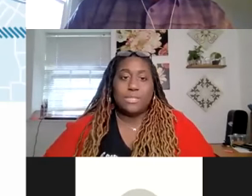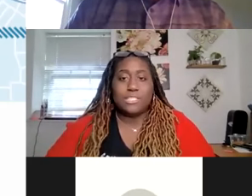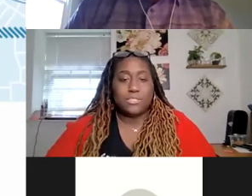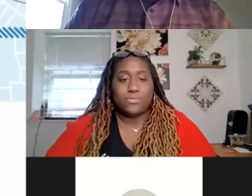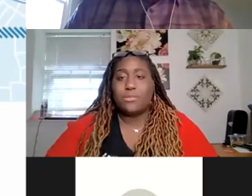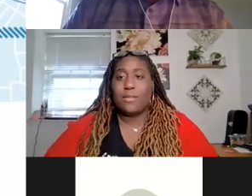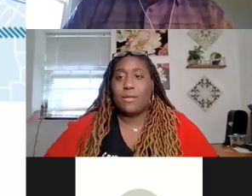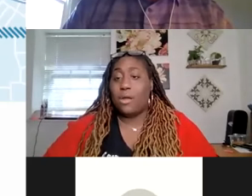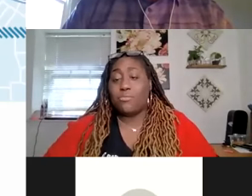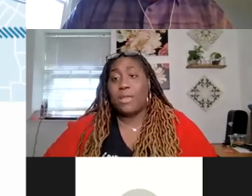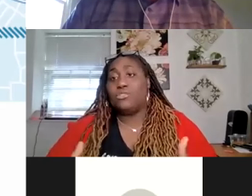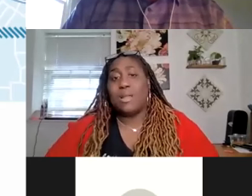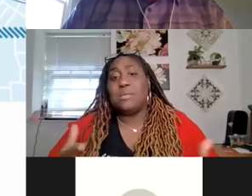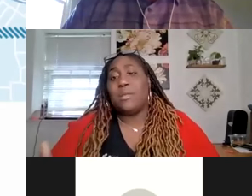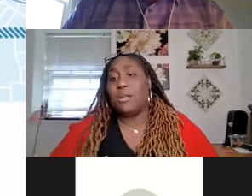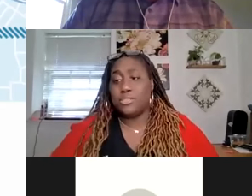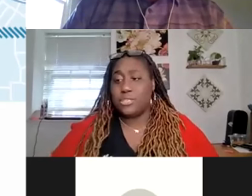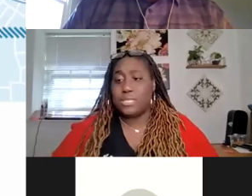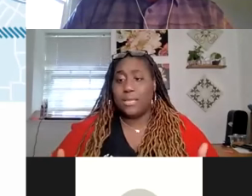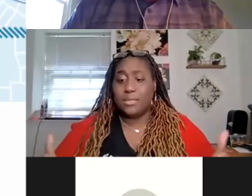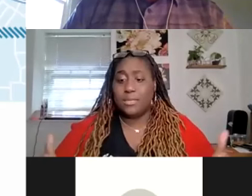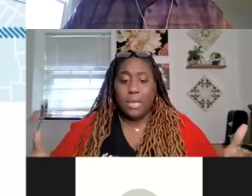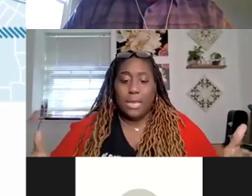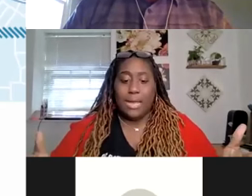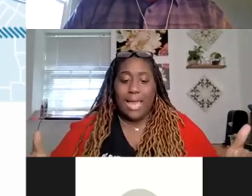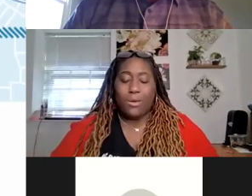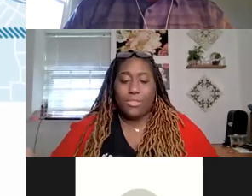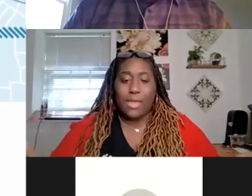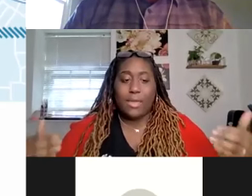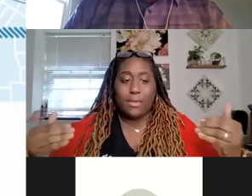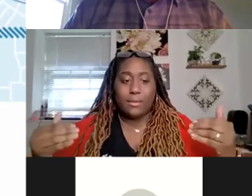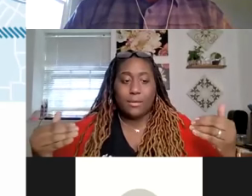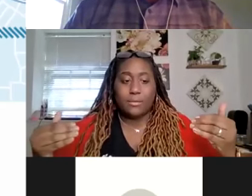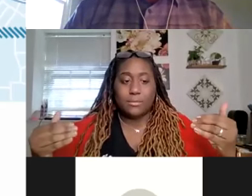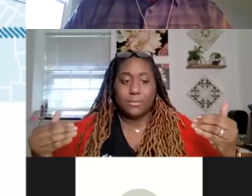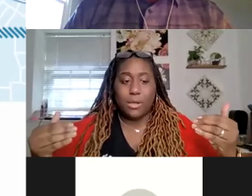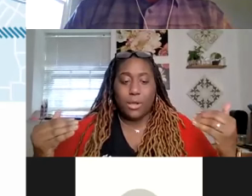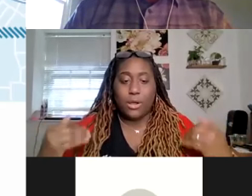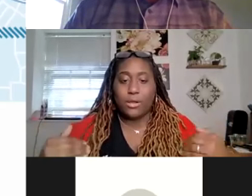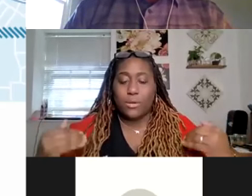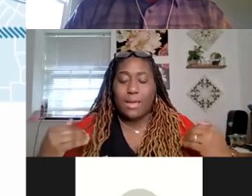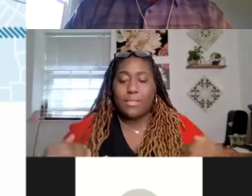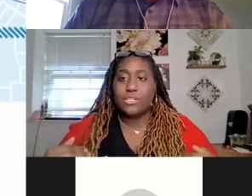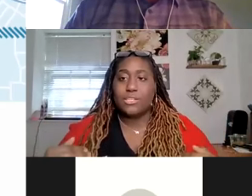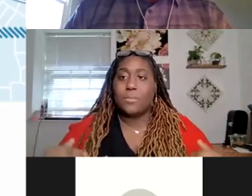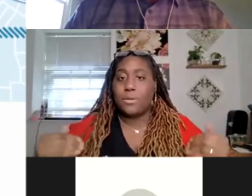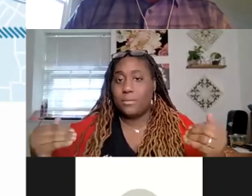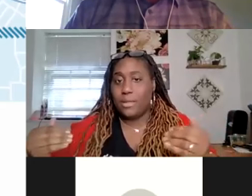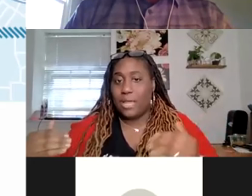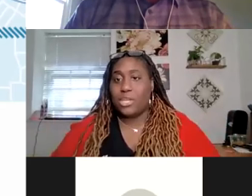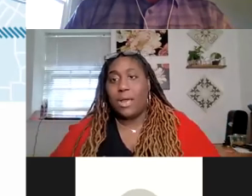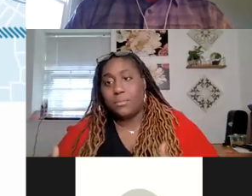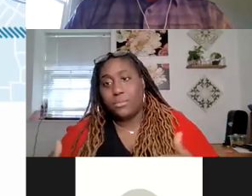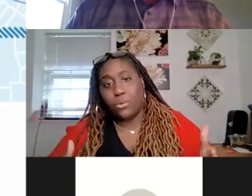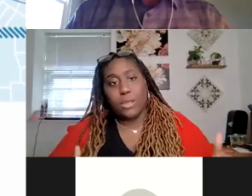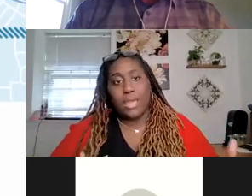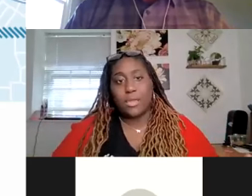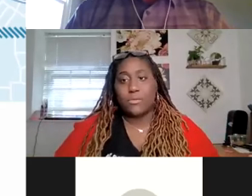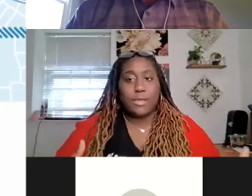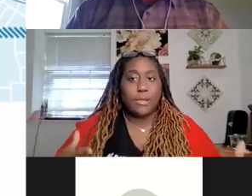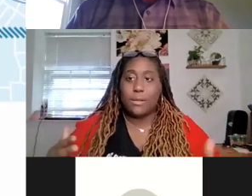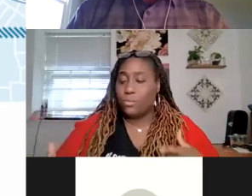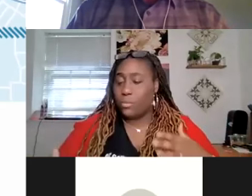questions was really just framed around trying to better understand how they heard or how they interpreted a job